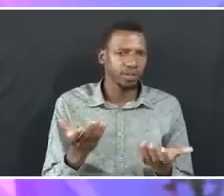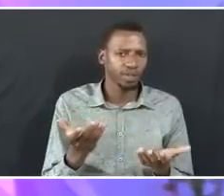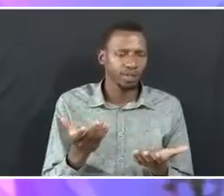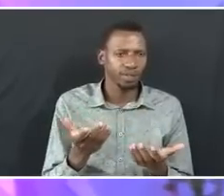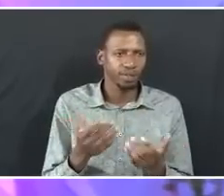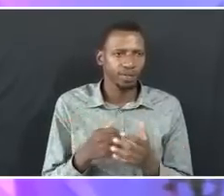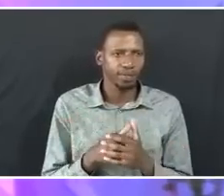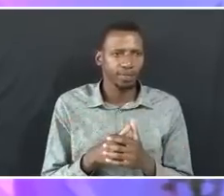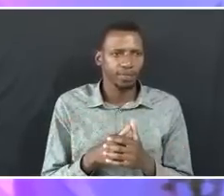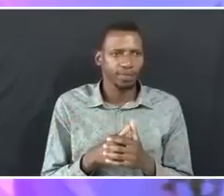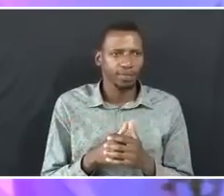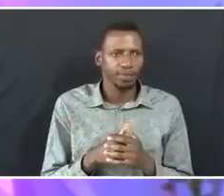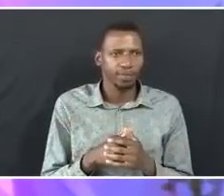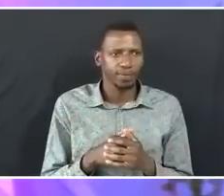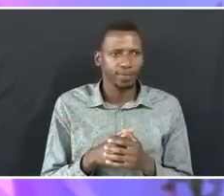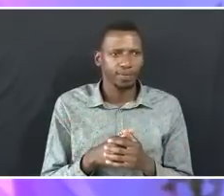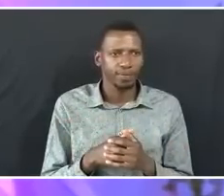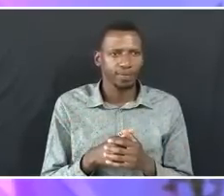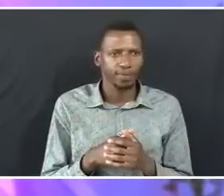Which one?